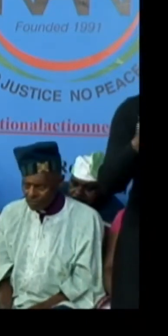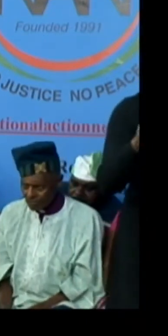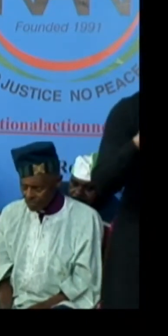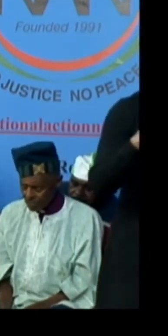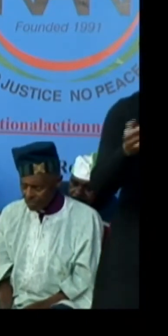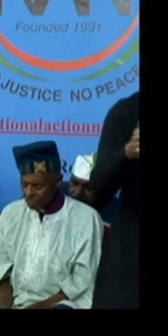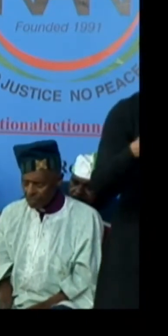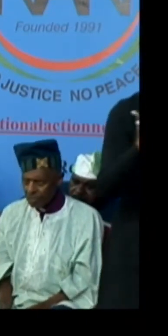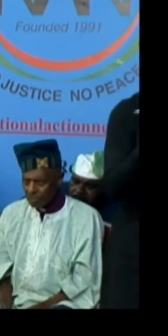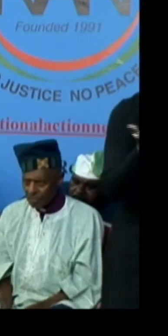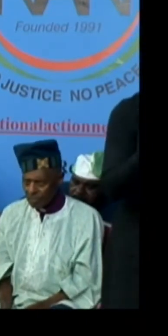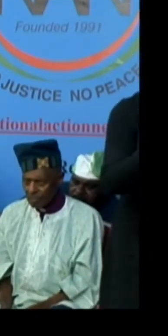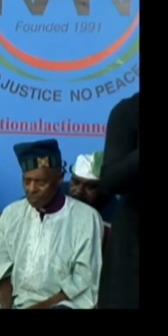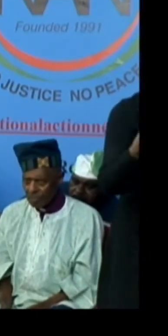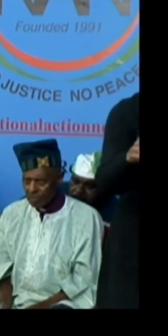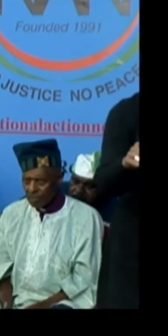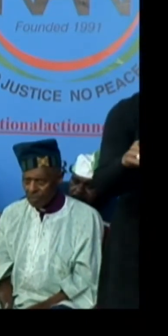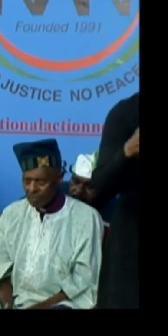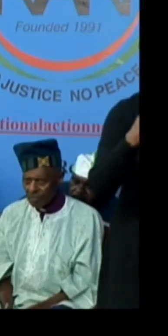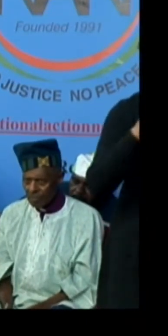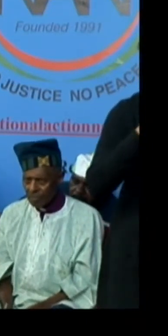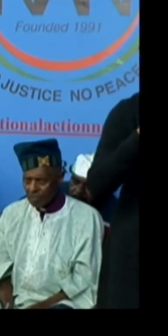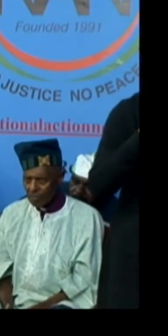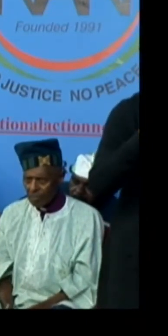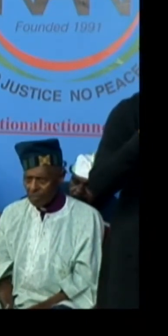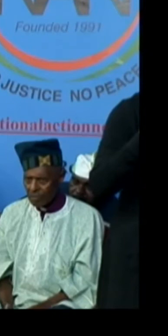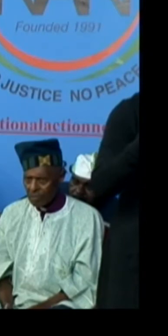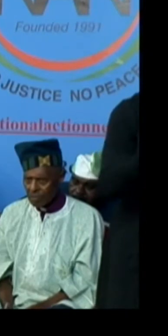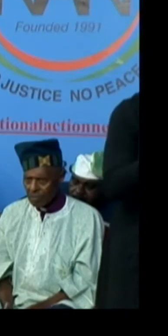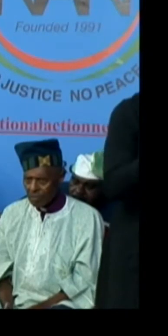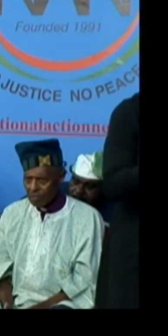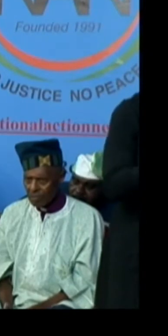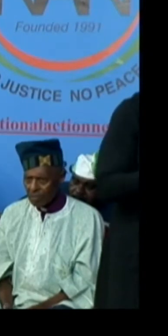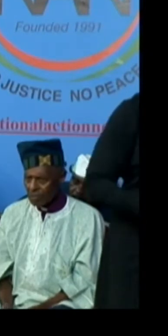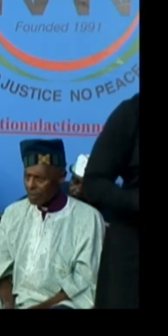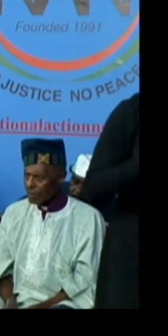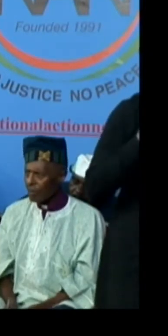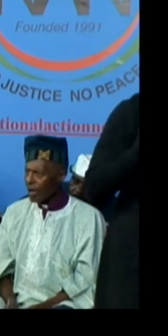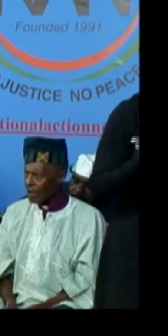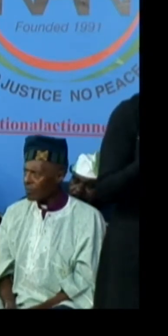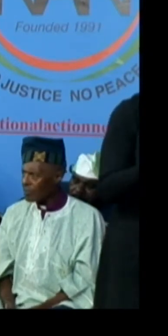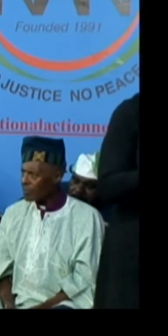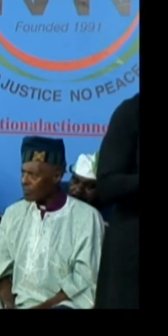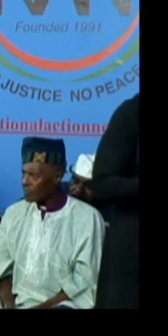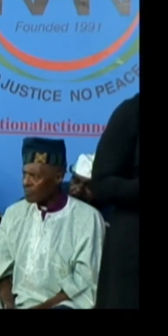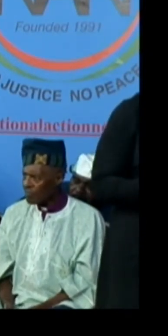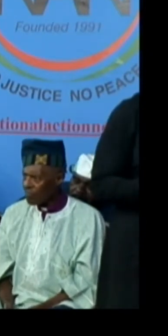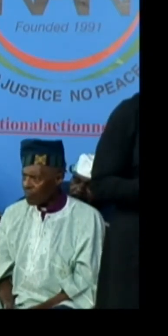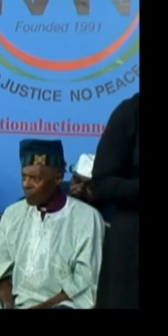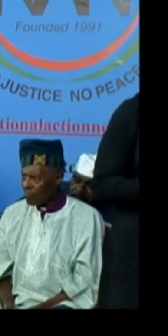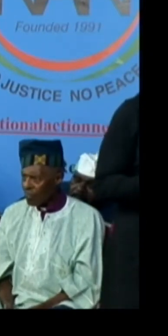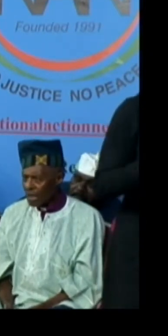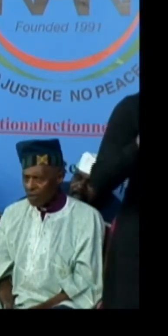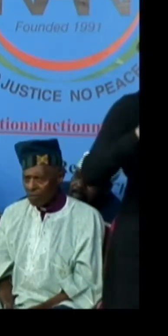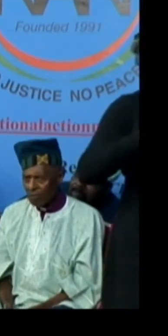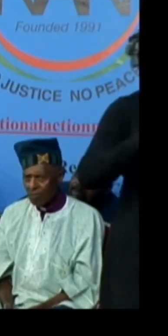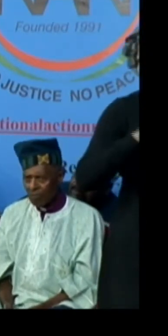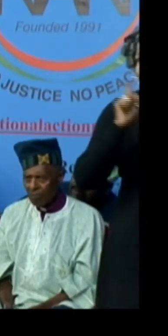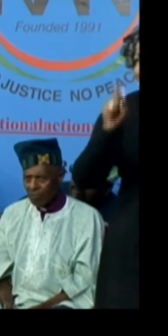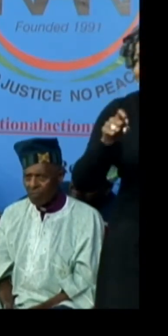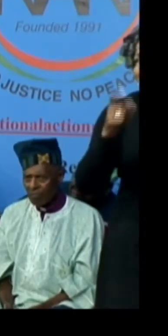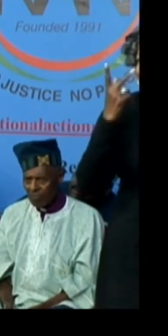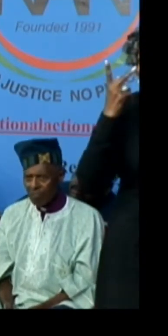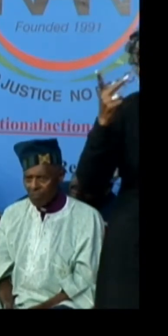only reason that we can believe in the resurrection is because we went